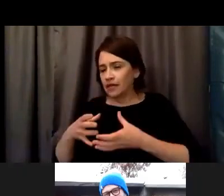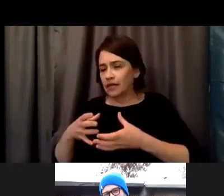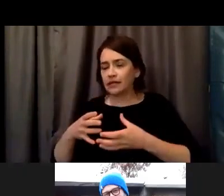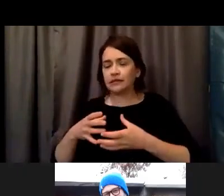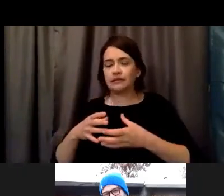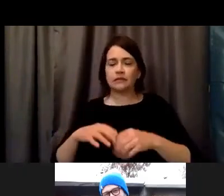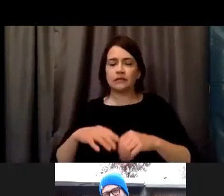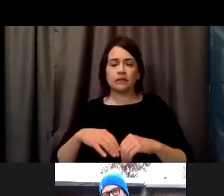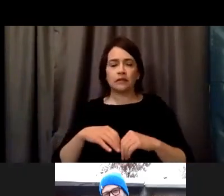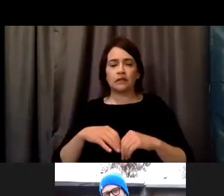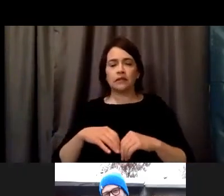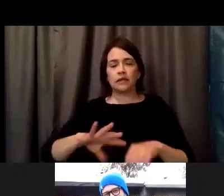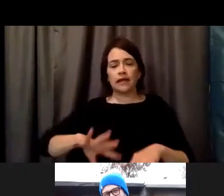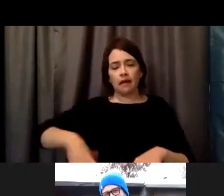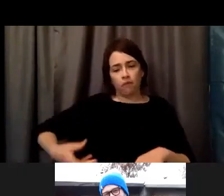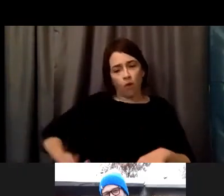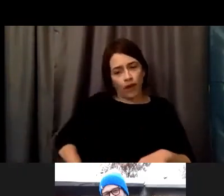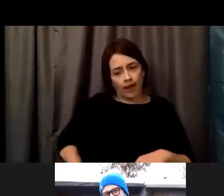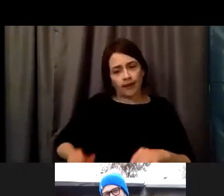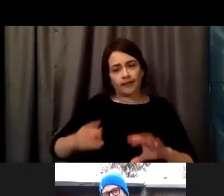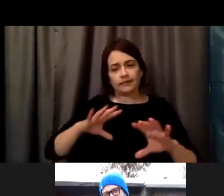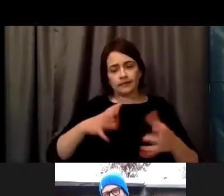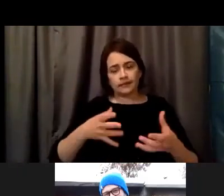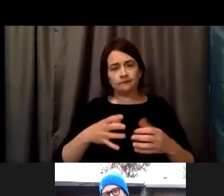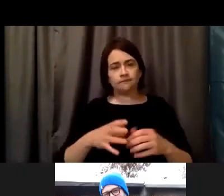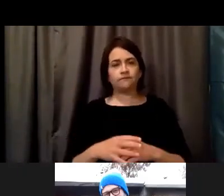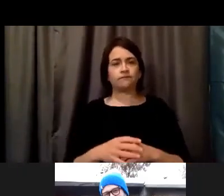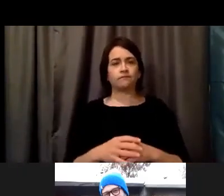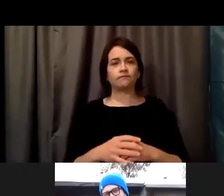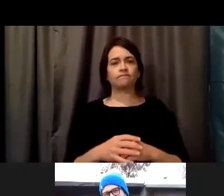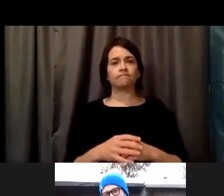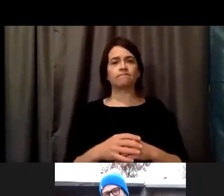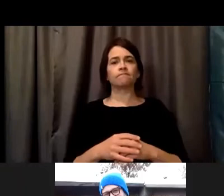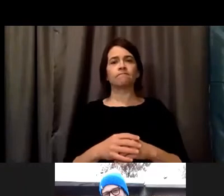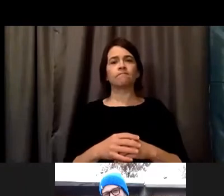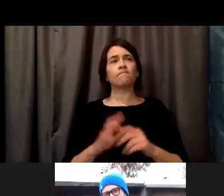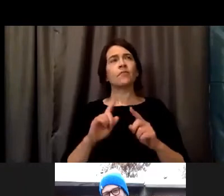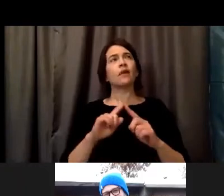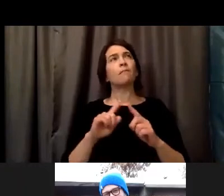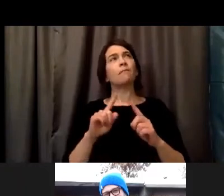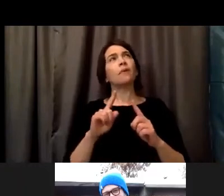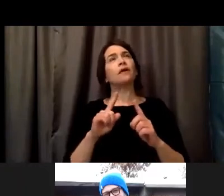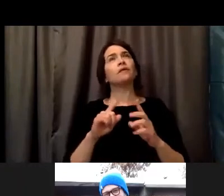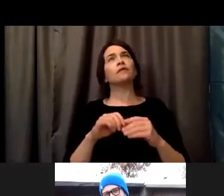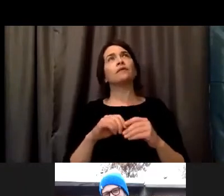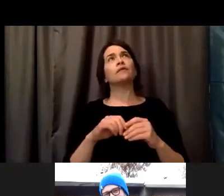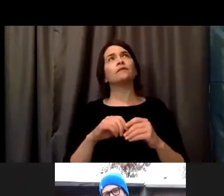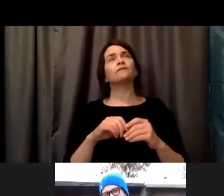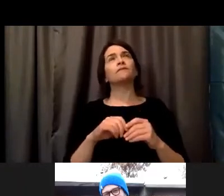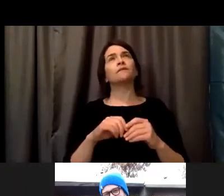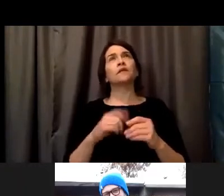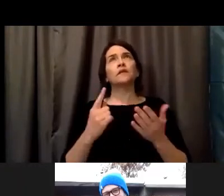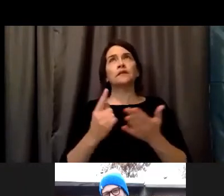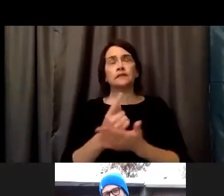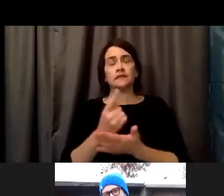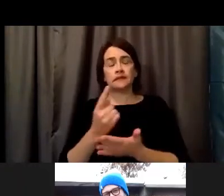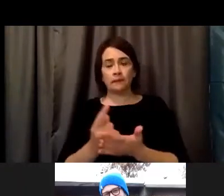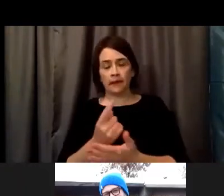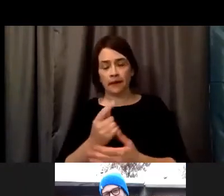However, at times, certain events, if all of the parties